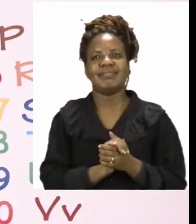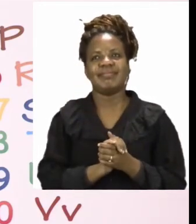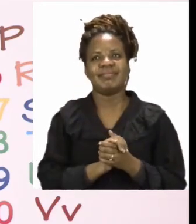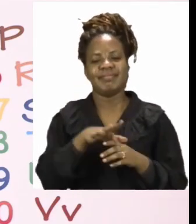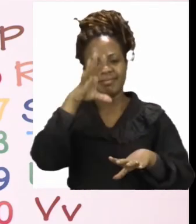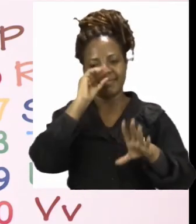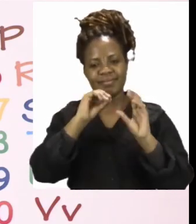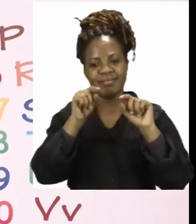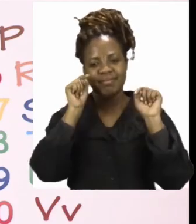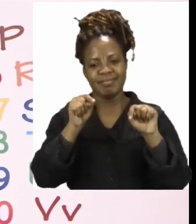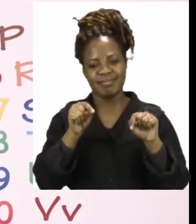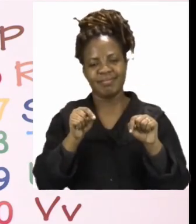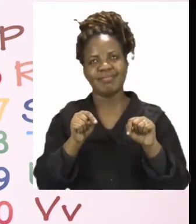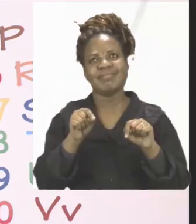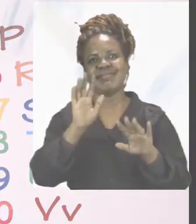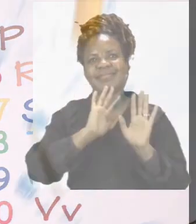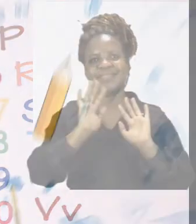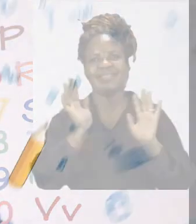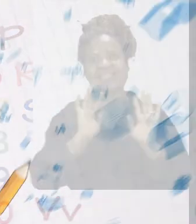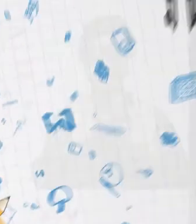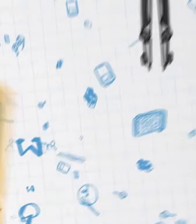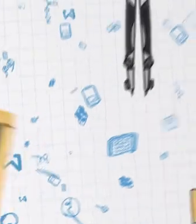and goodbye!